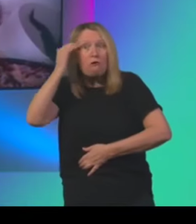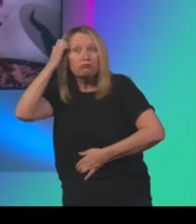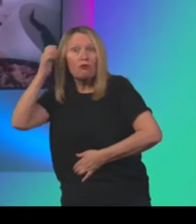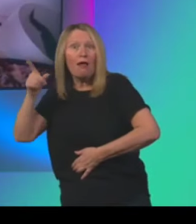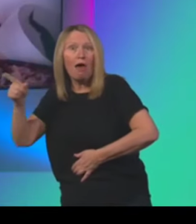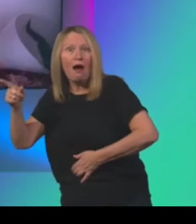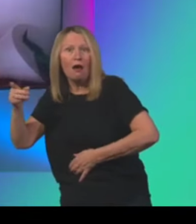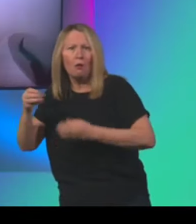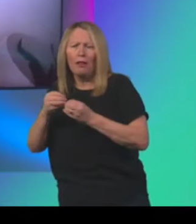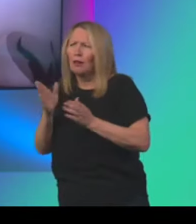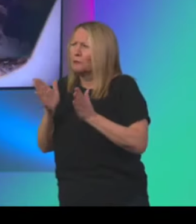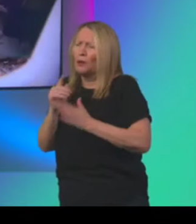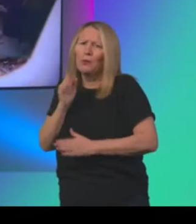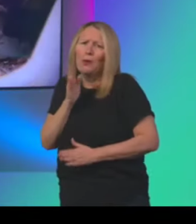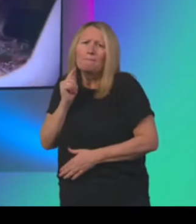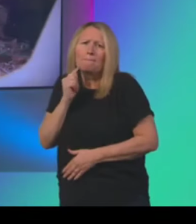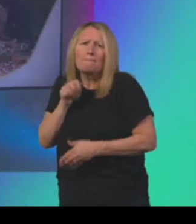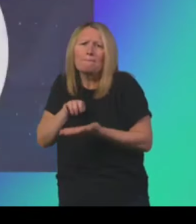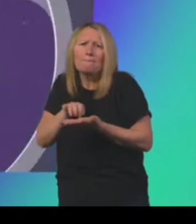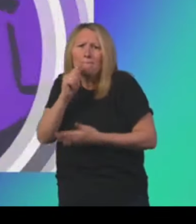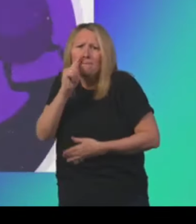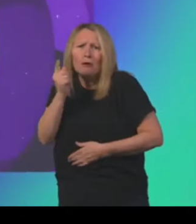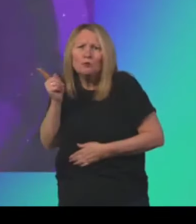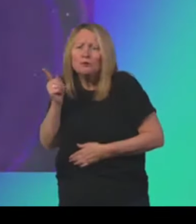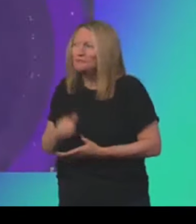in Australia, this cute little mouse.